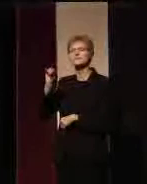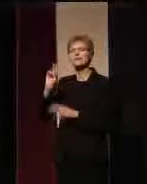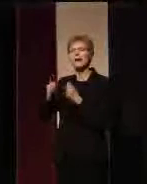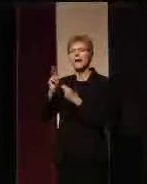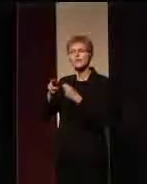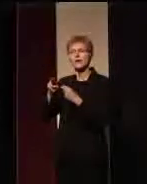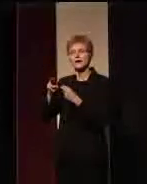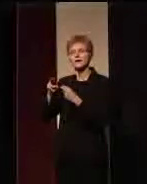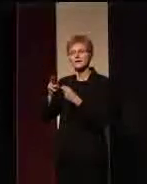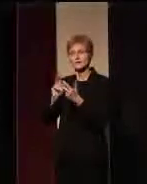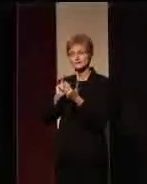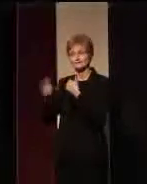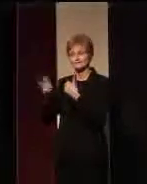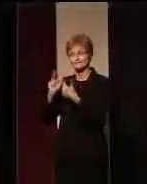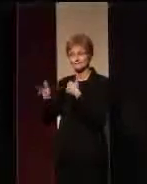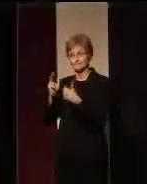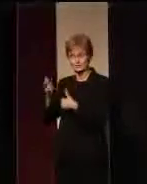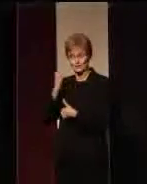where we sit.